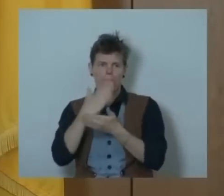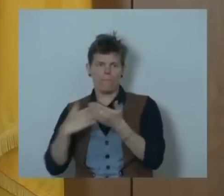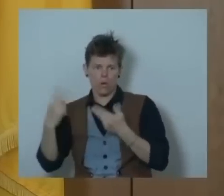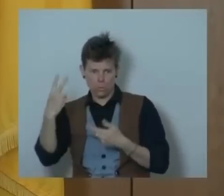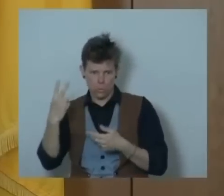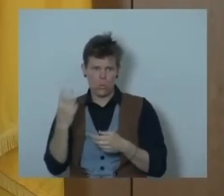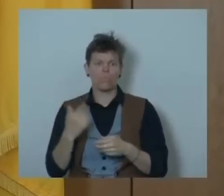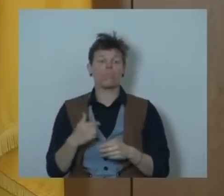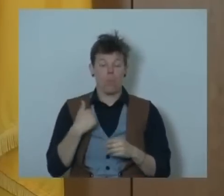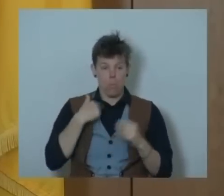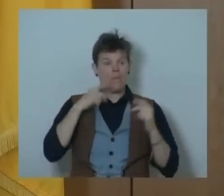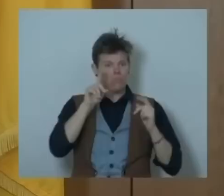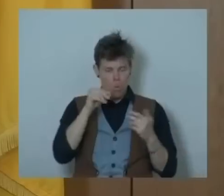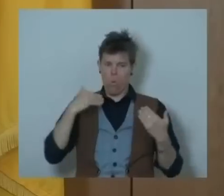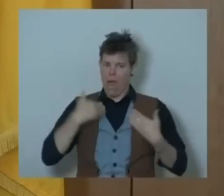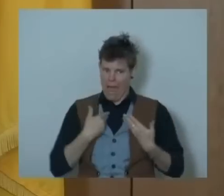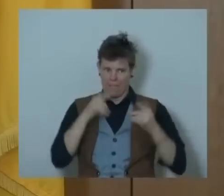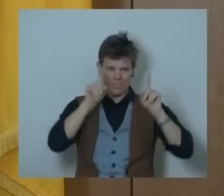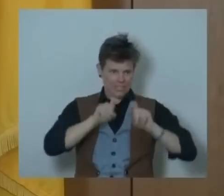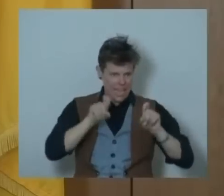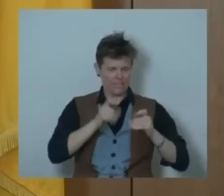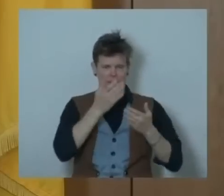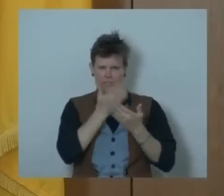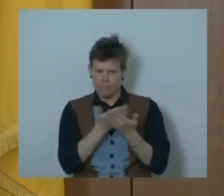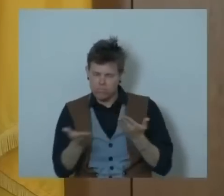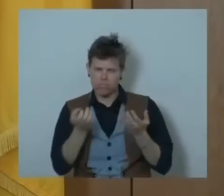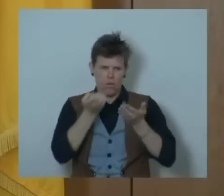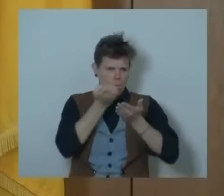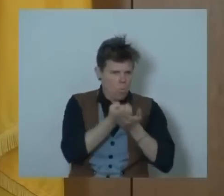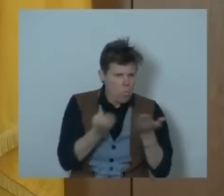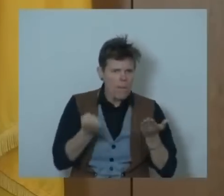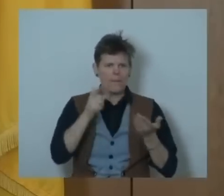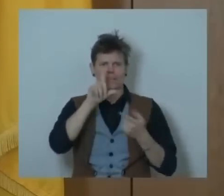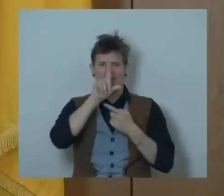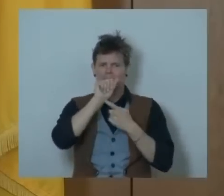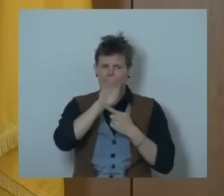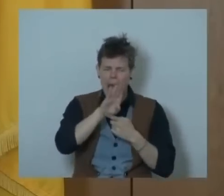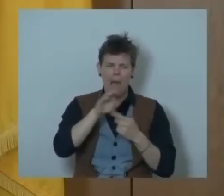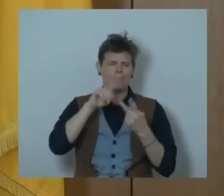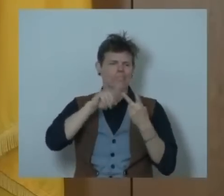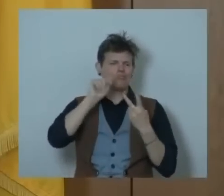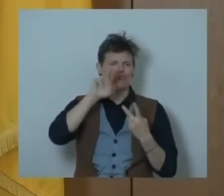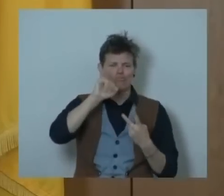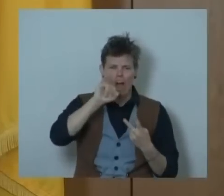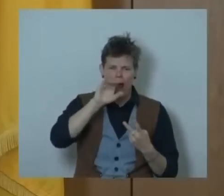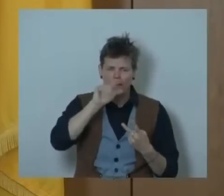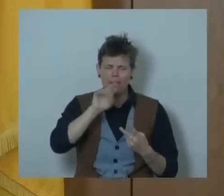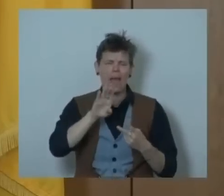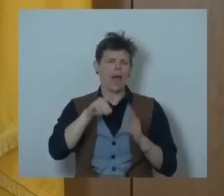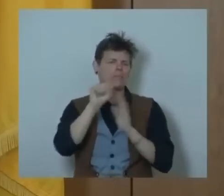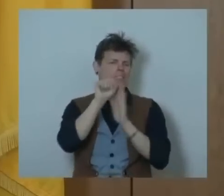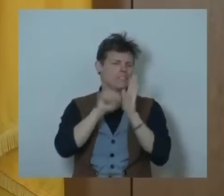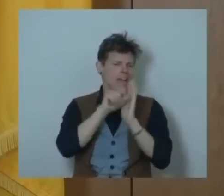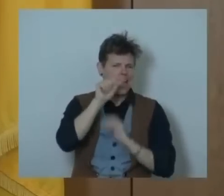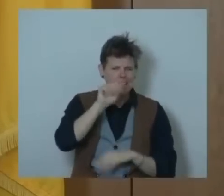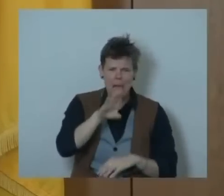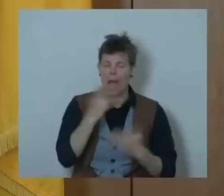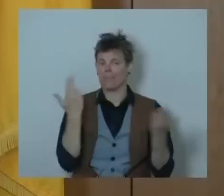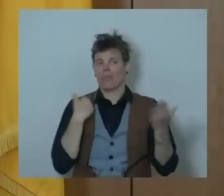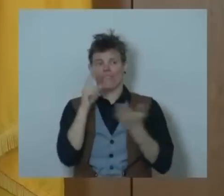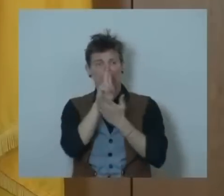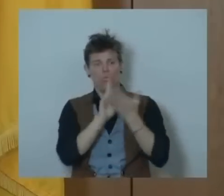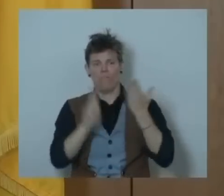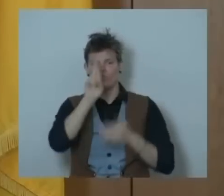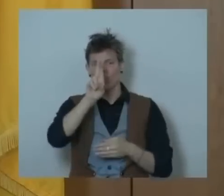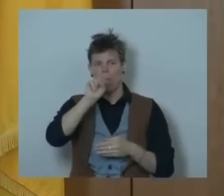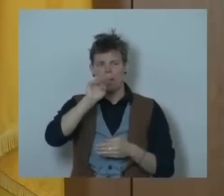not just these laboratory instruments. So like at TriCor and the State Laboratory Division and the University of New Mexico and hospitals,